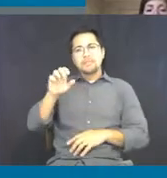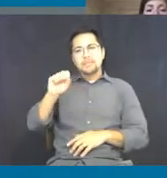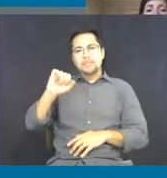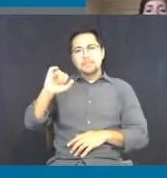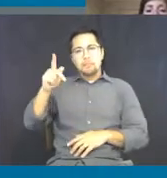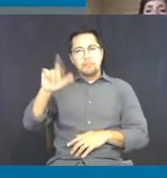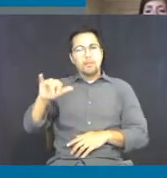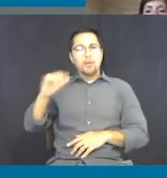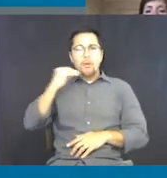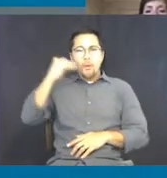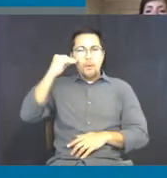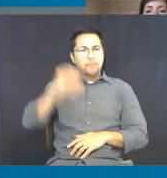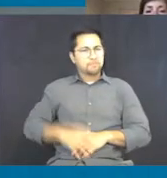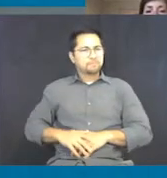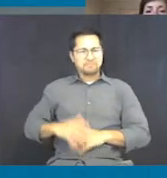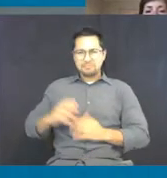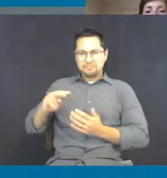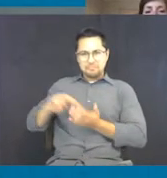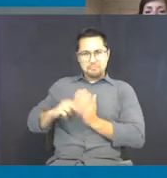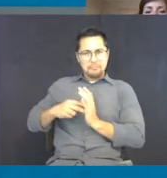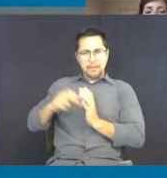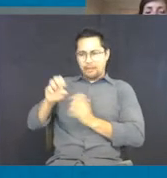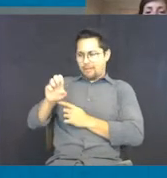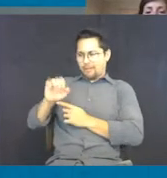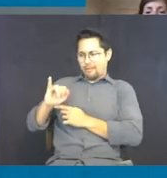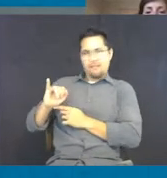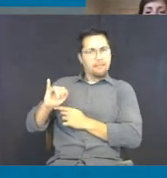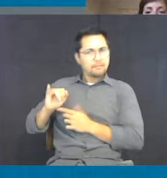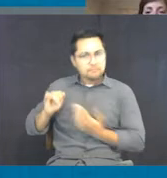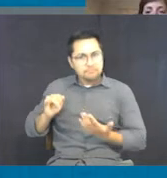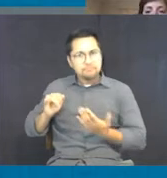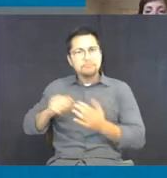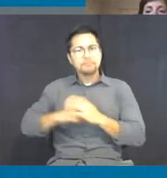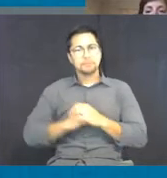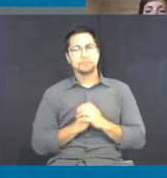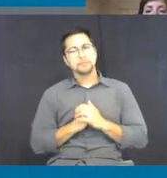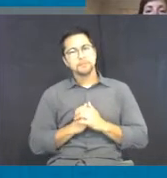So, what is enabling technology?